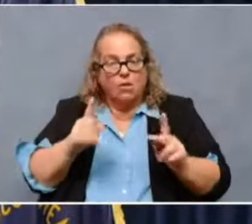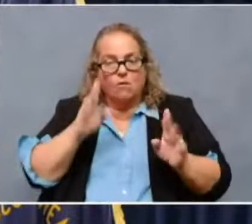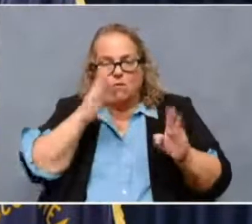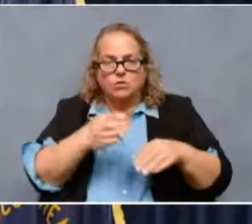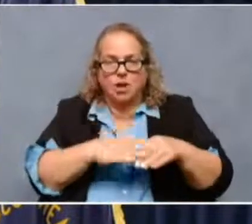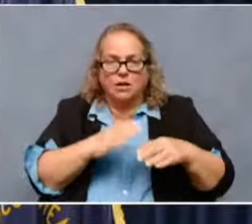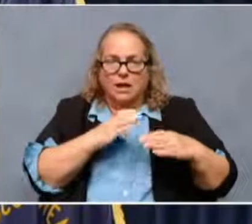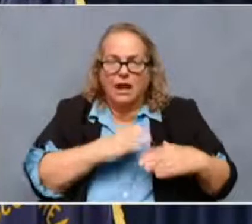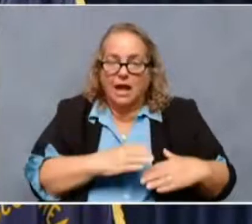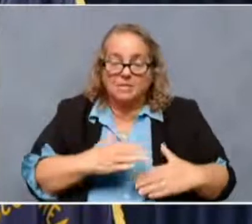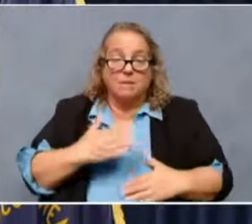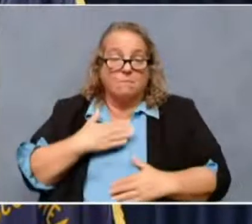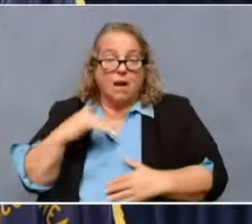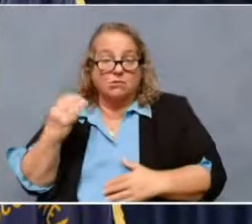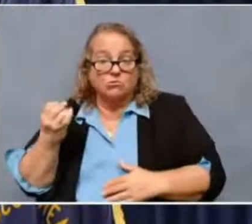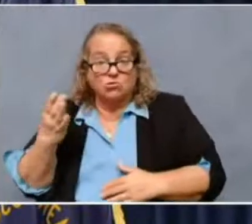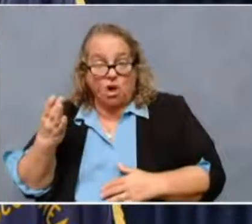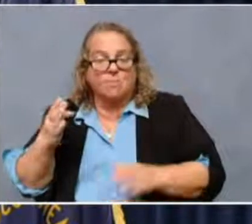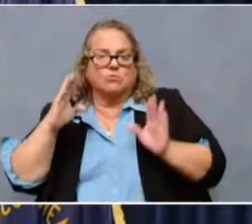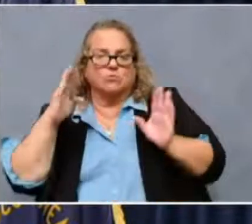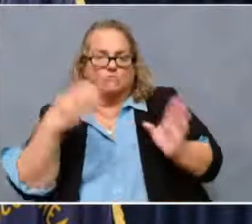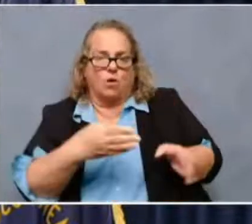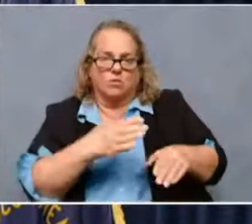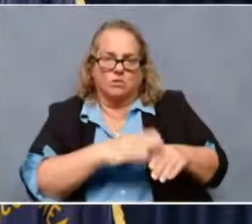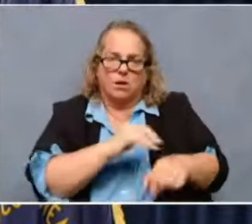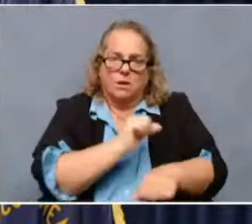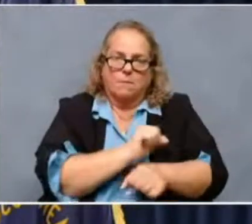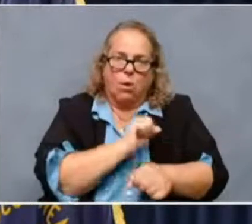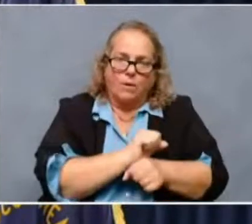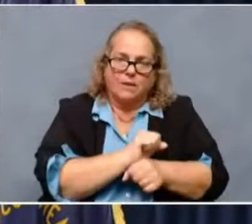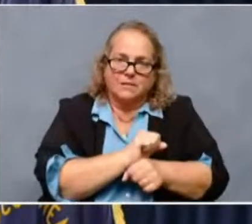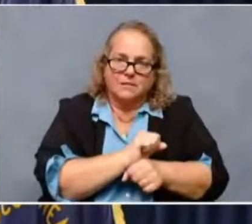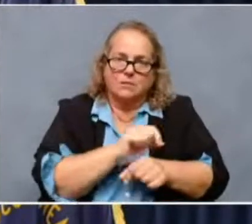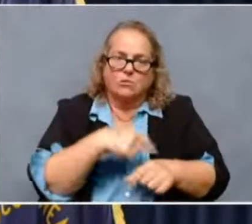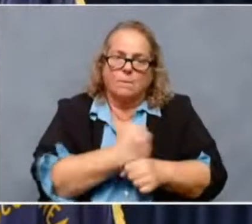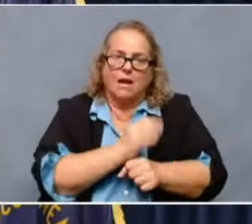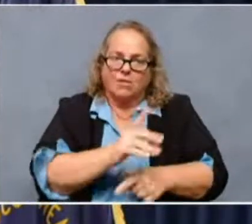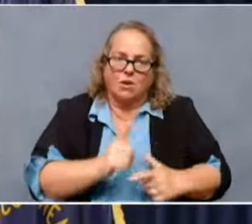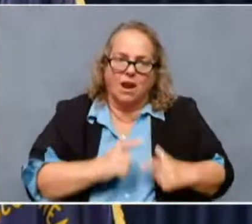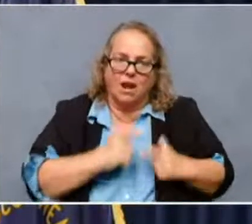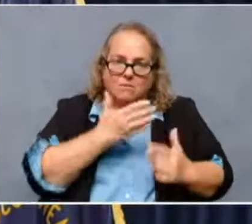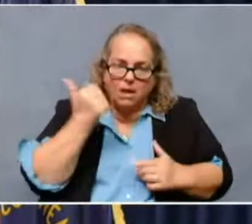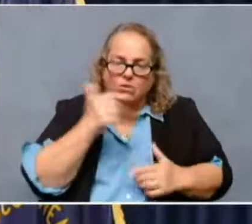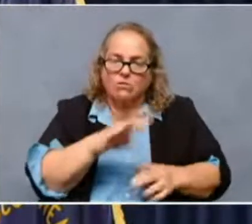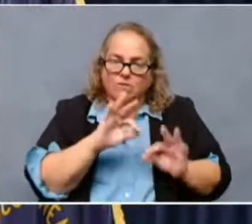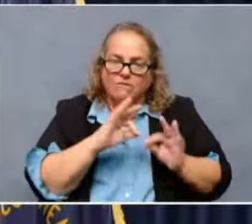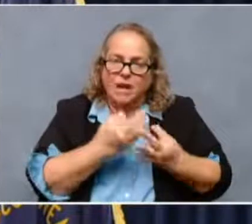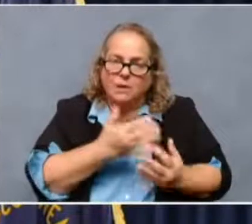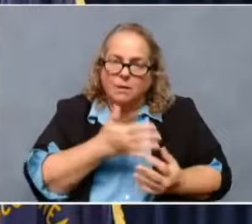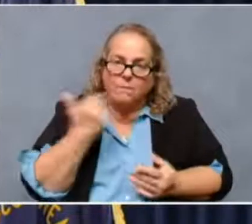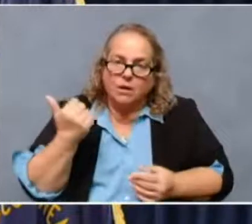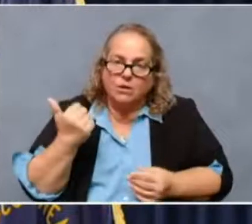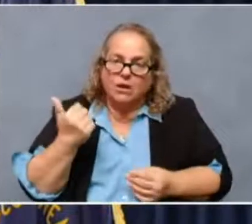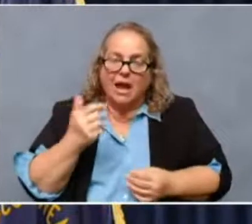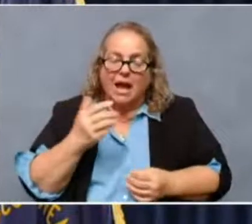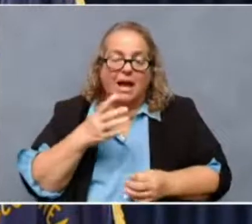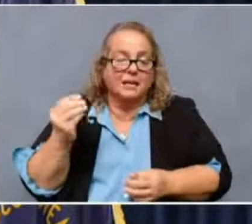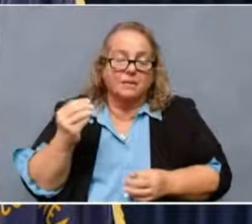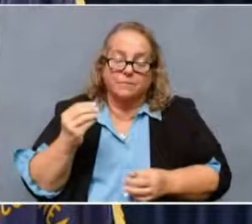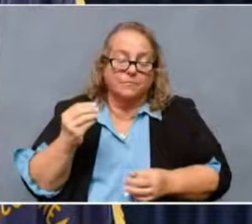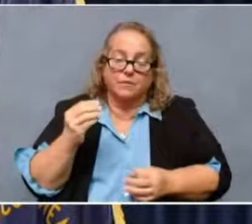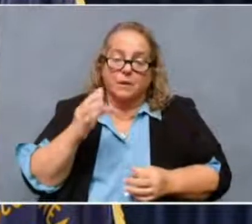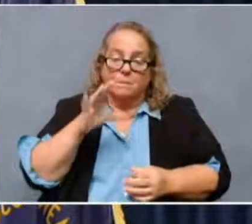job is to focus on our employees, make their lives better, make their families better. And by continuing